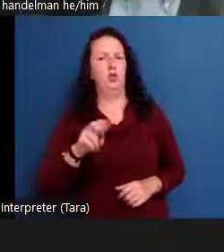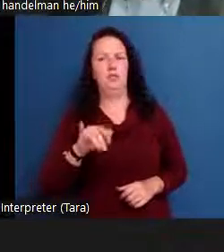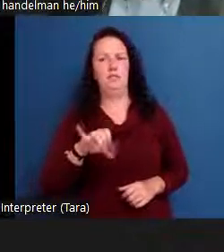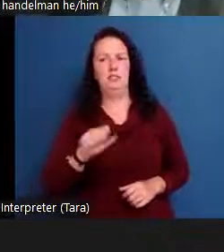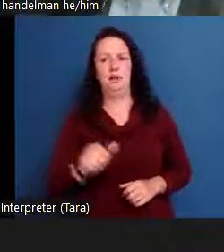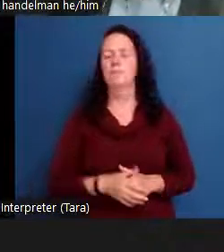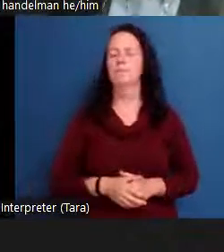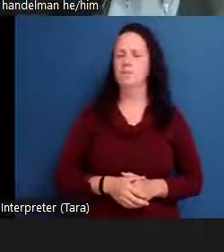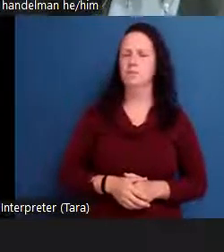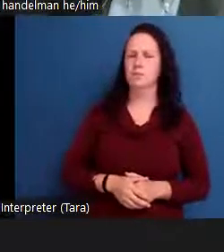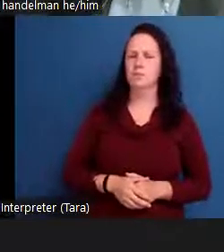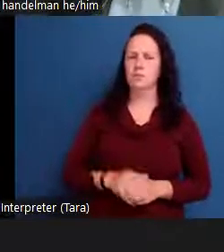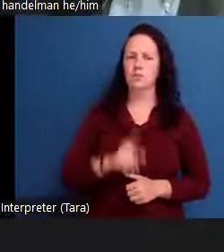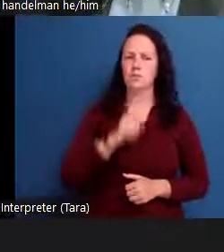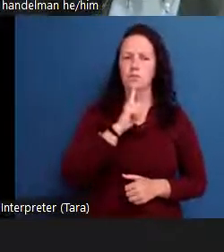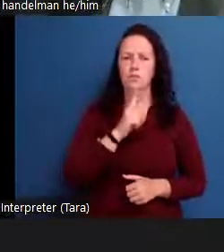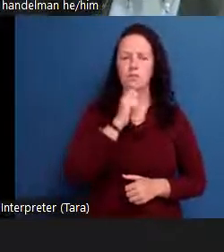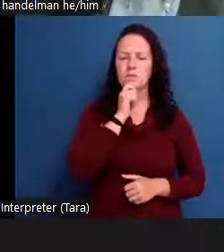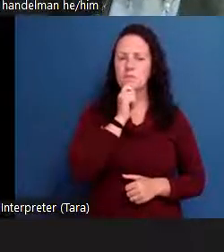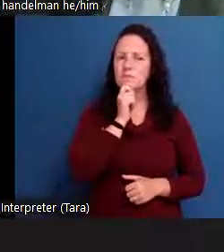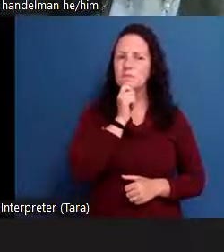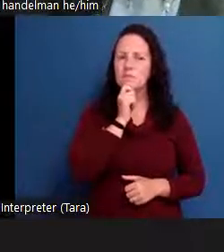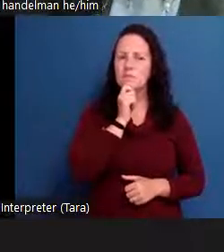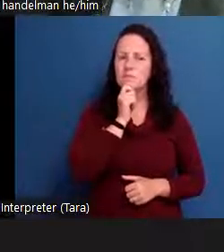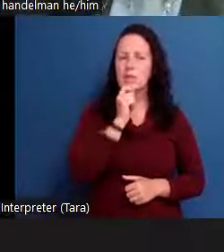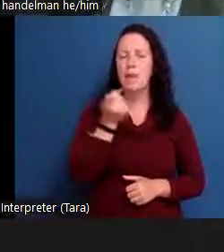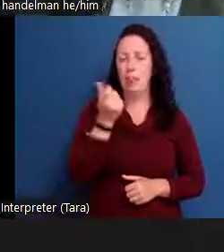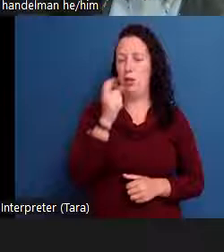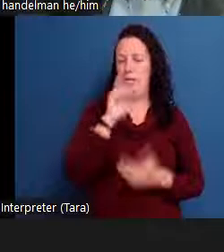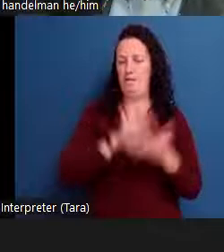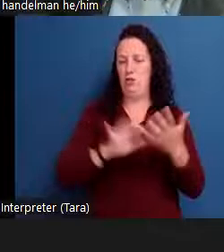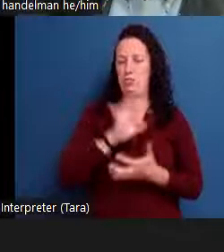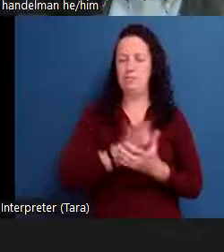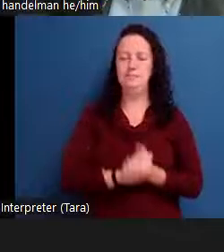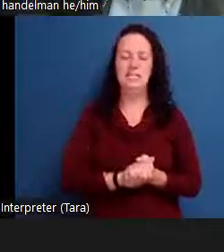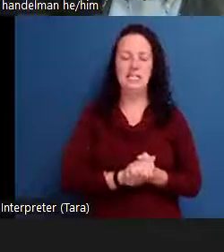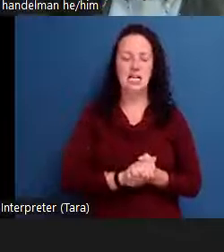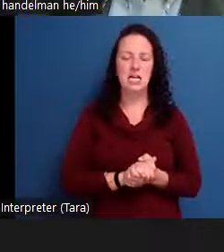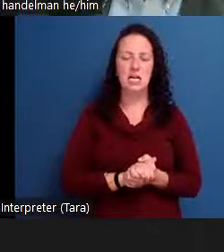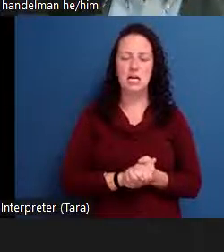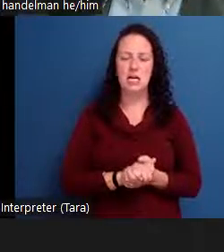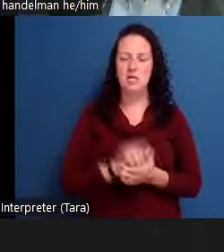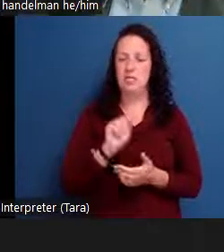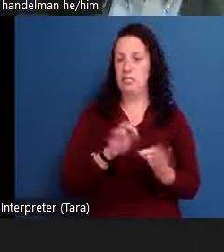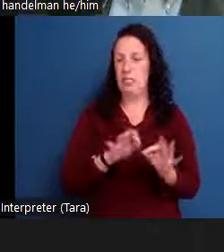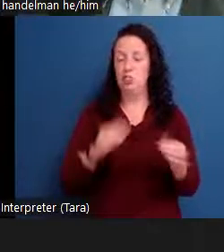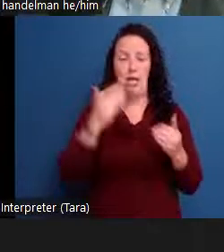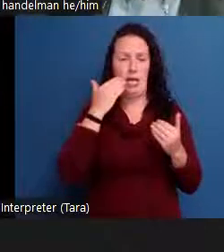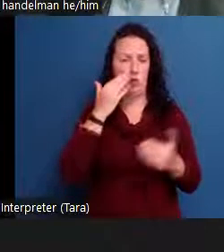Sure. I guess I feel a little confused about this language. I just don't know why it's